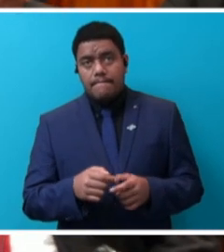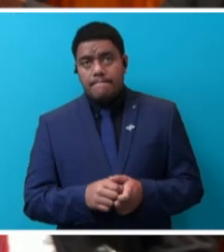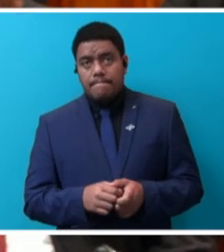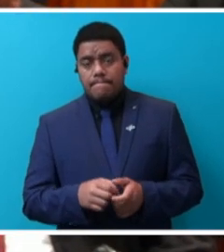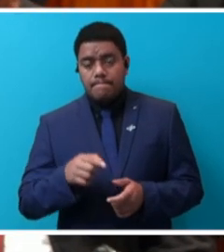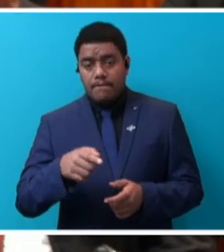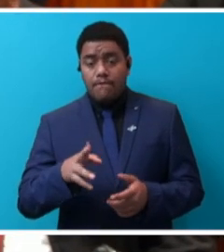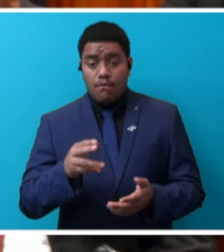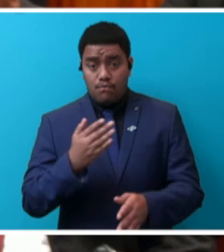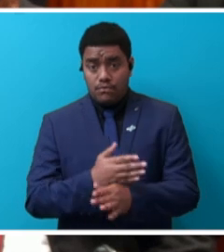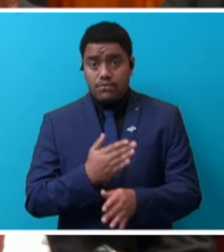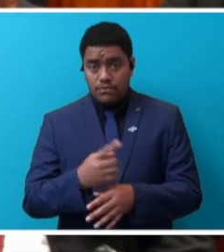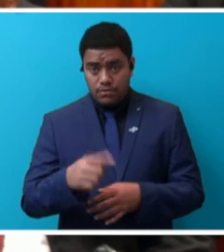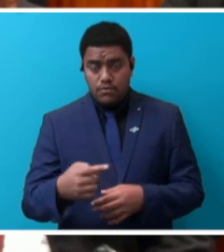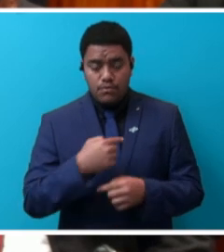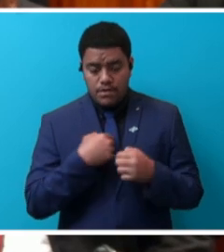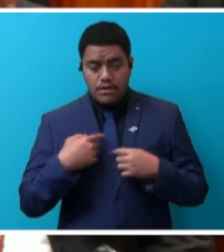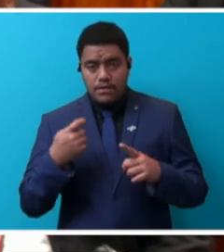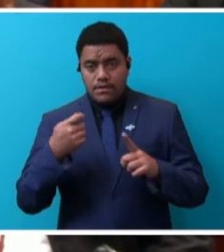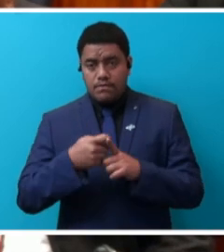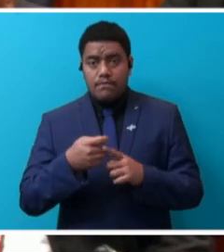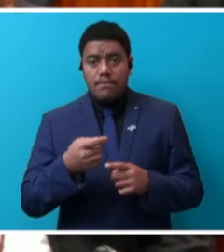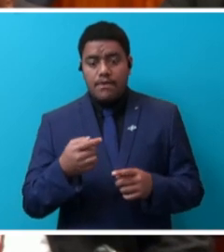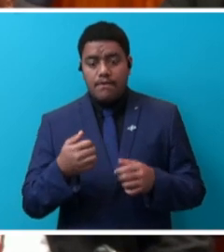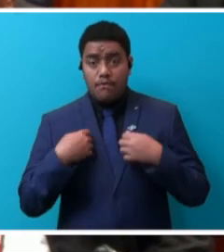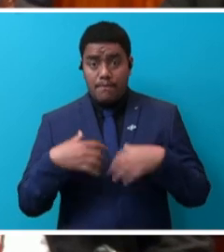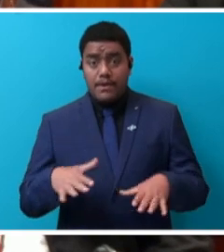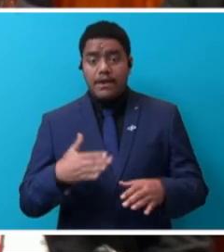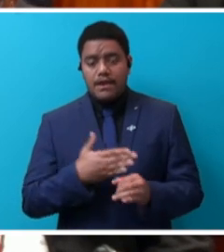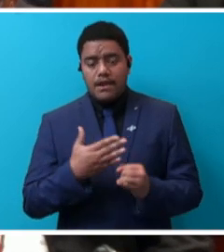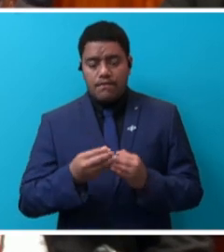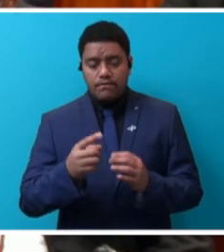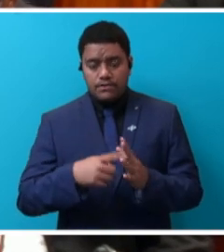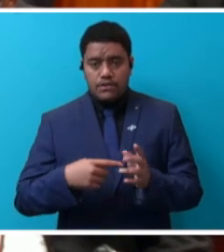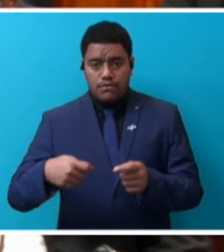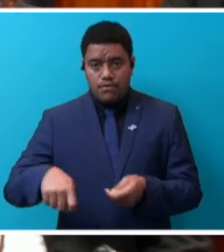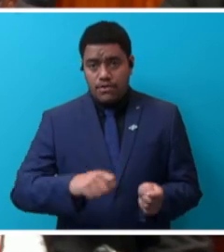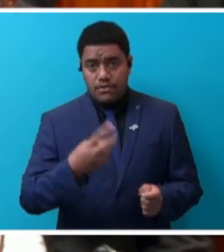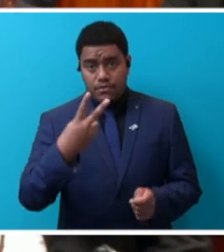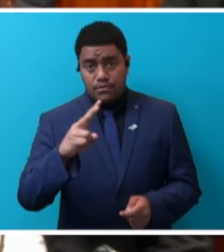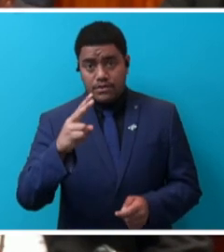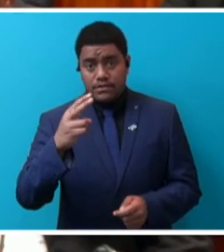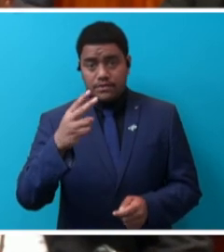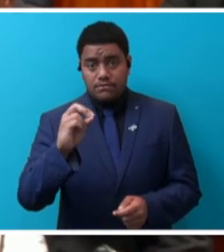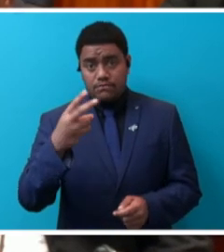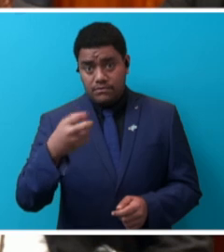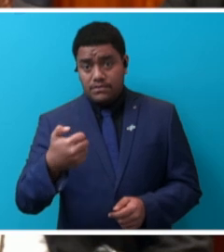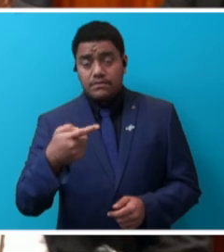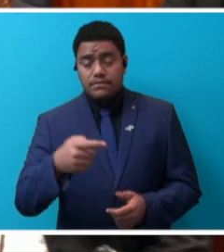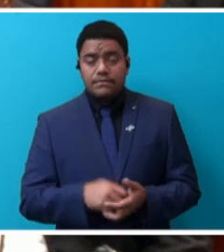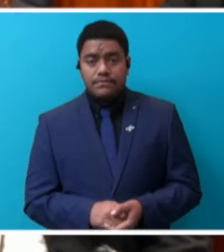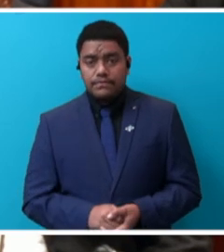rehabilitation works. We aim to complete this by the end of January 26, again targeting